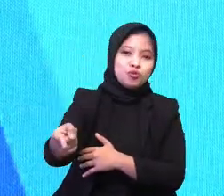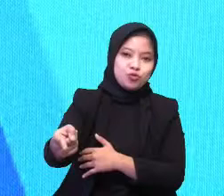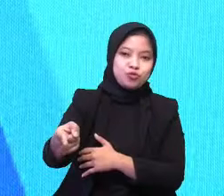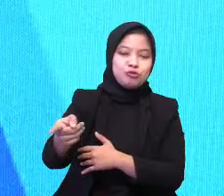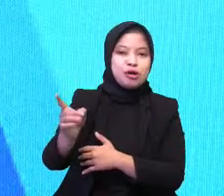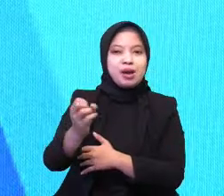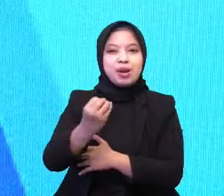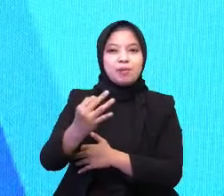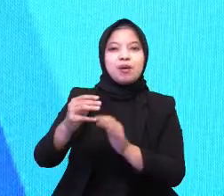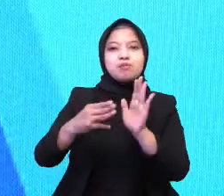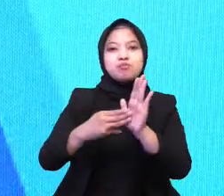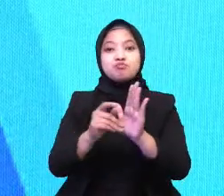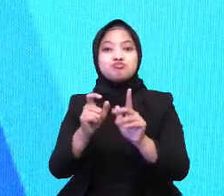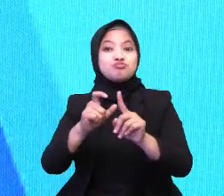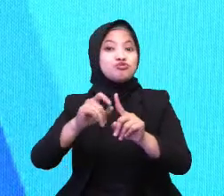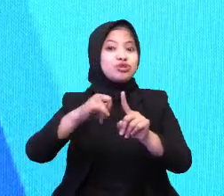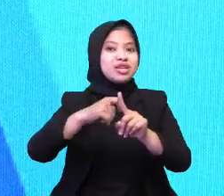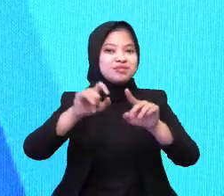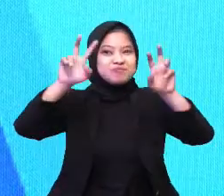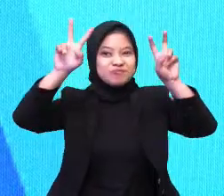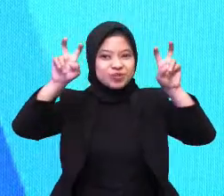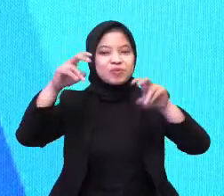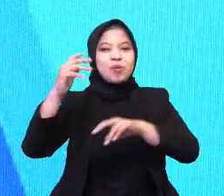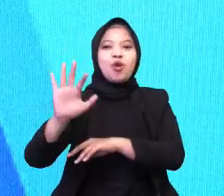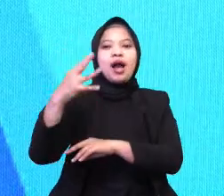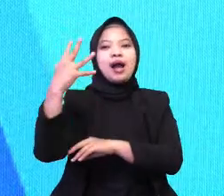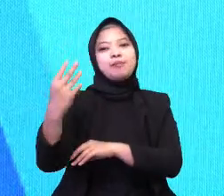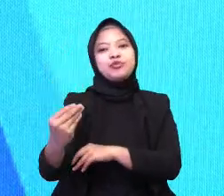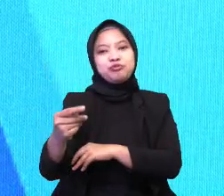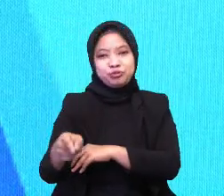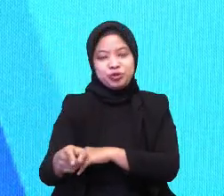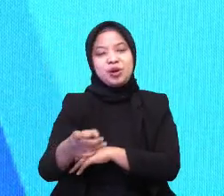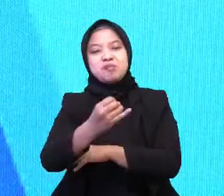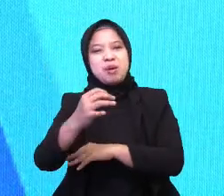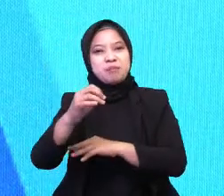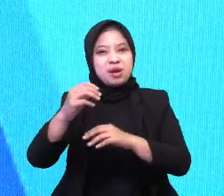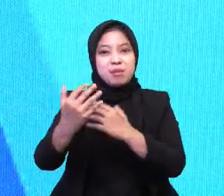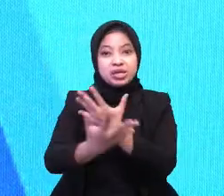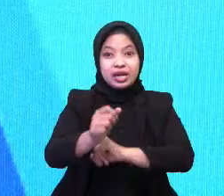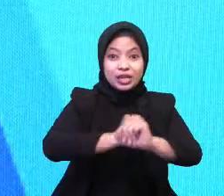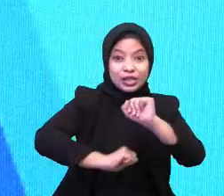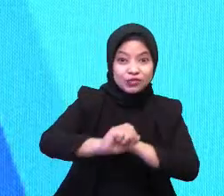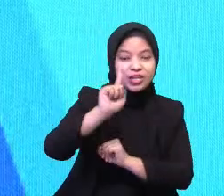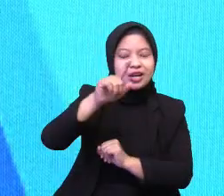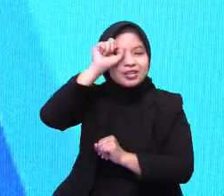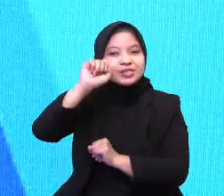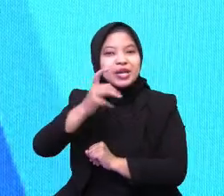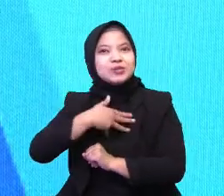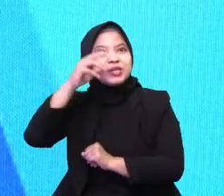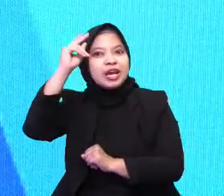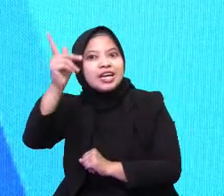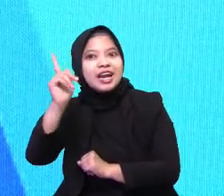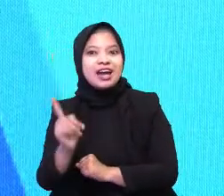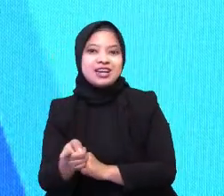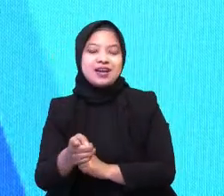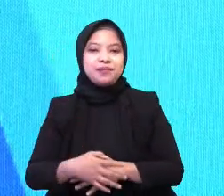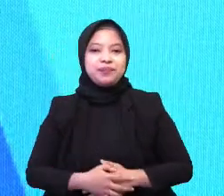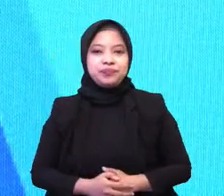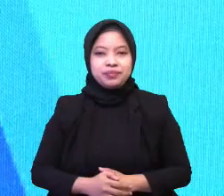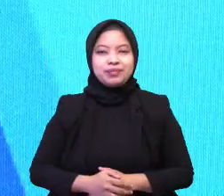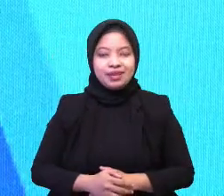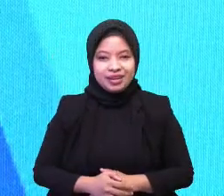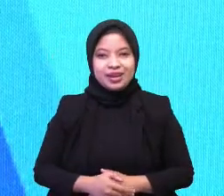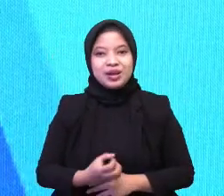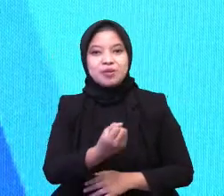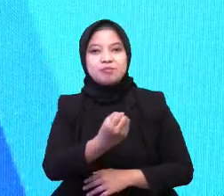homecoming or mudik will be permitted, and visa exemptions for ASEAN residents and applicable